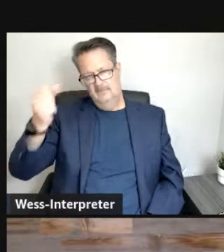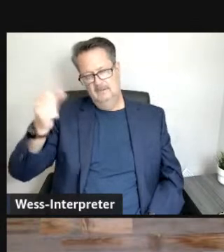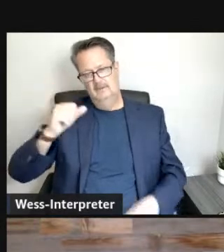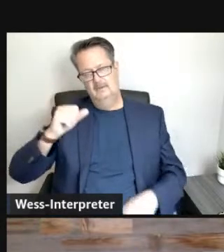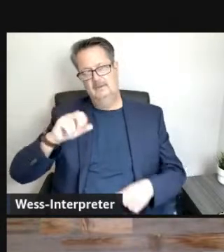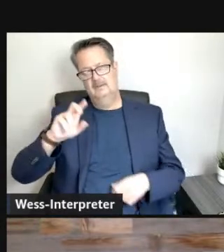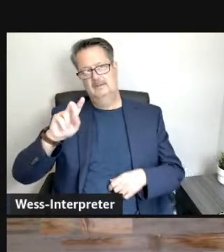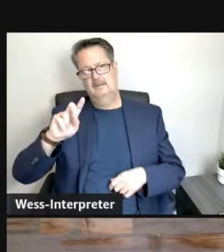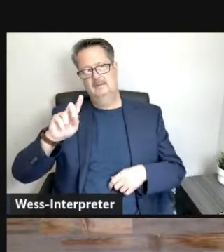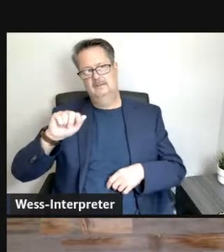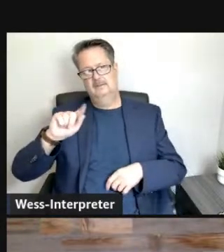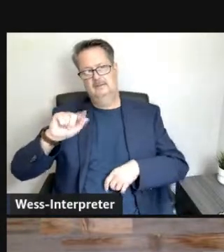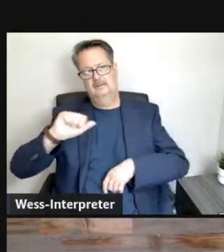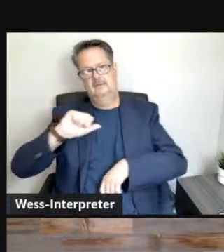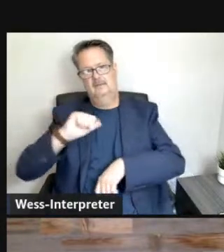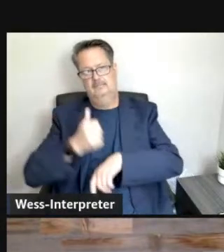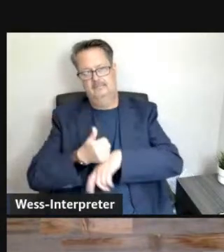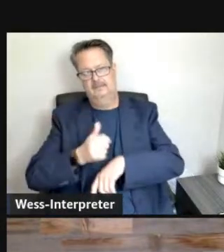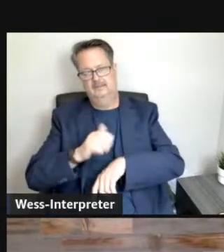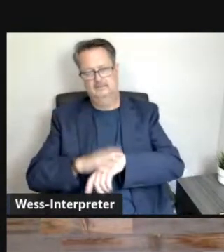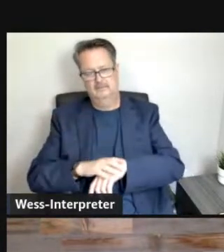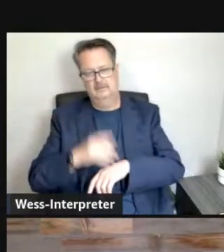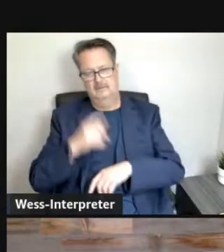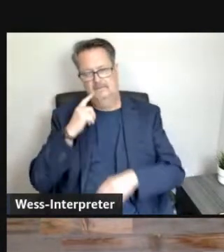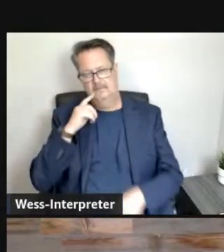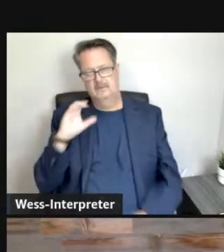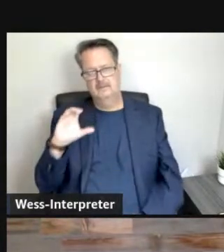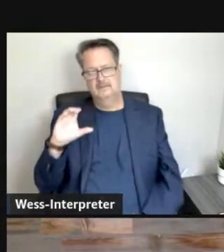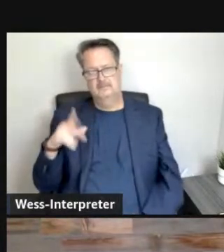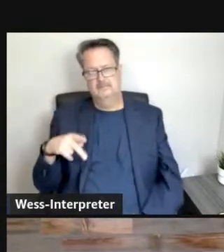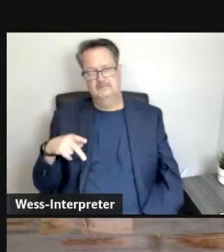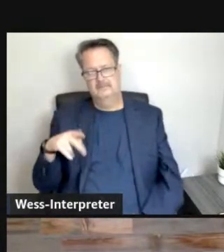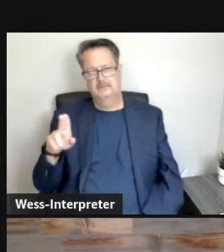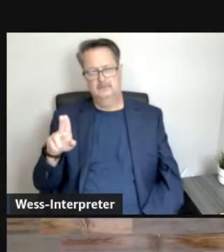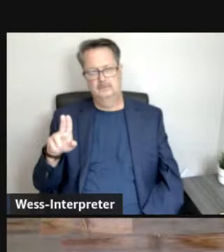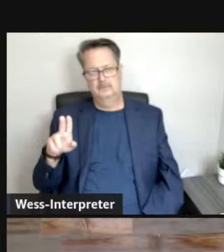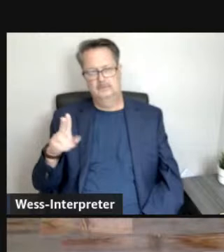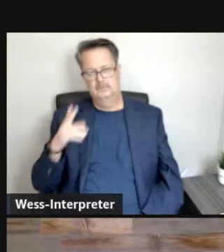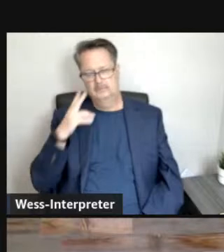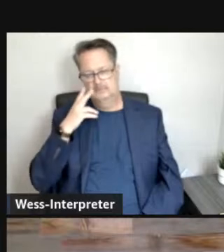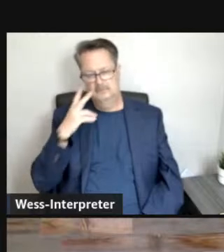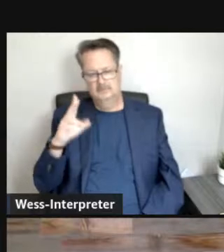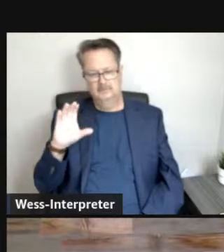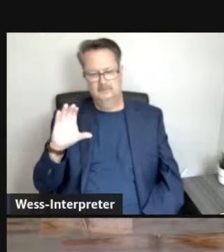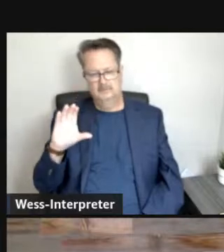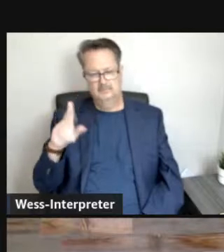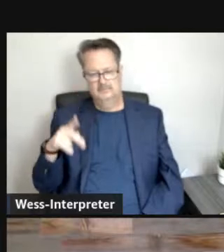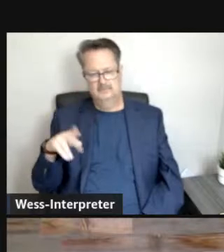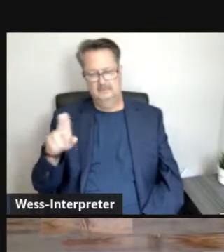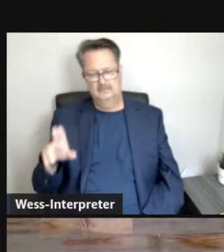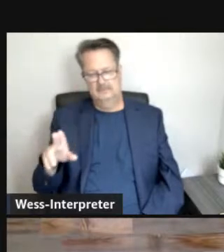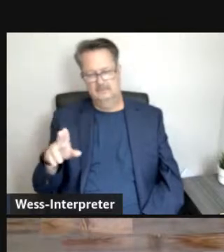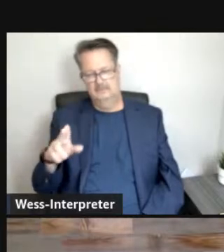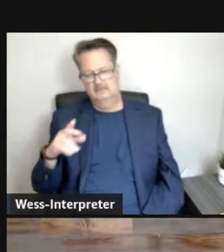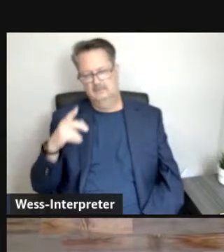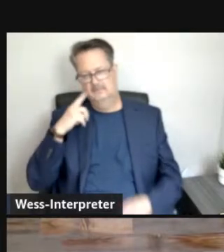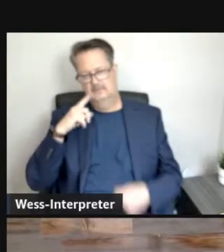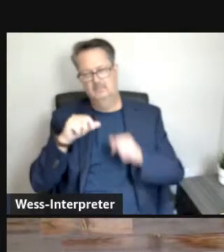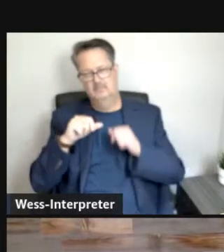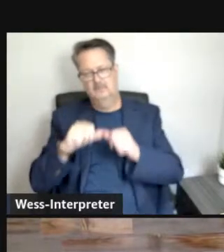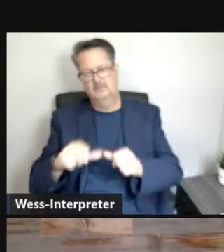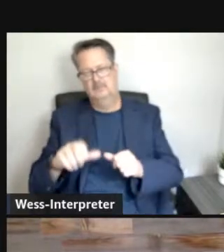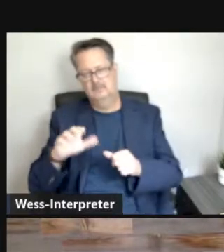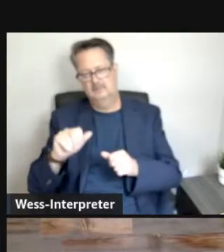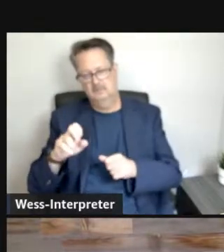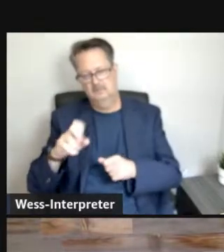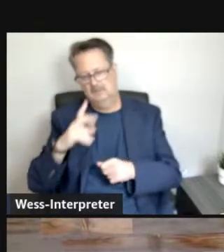metrics. For the CPU usage, you see the CPU code as per namespace. You can see, for example, in